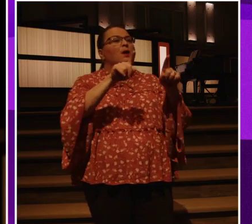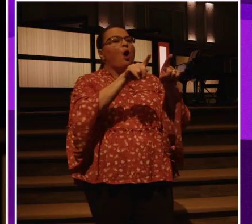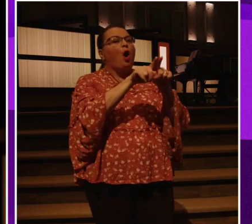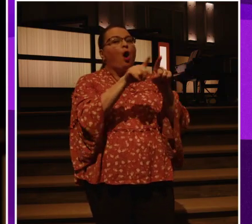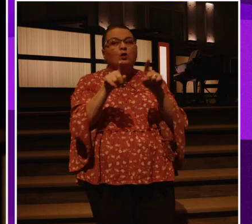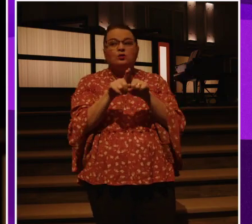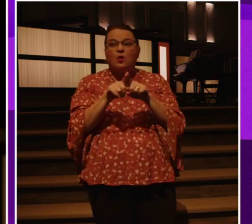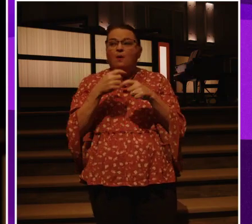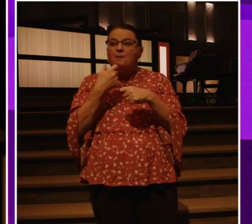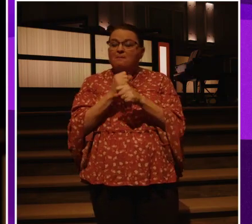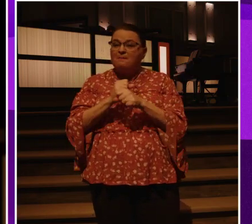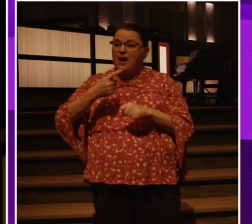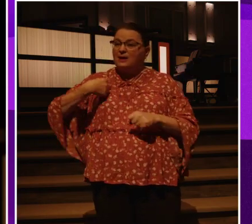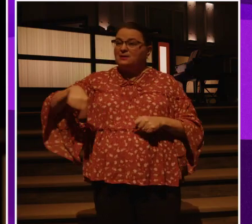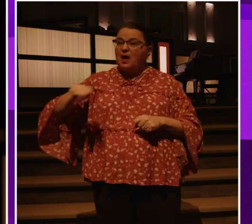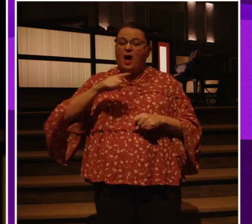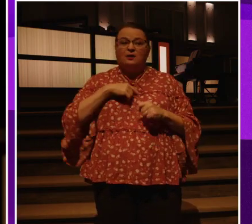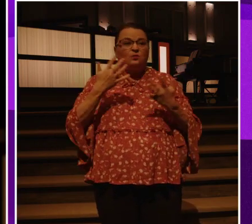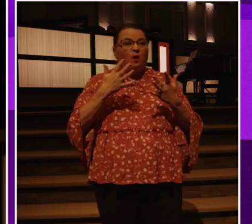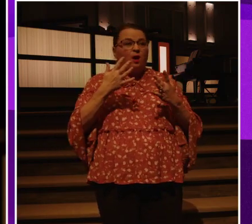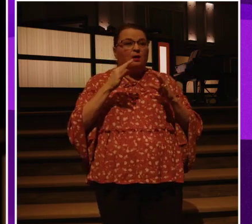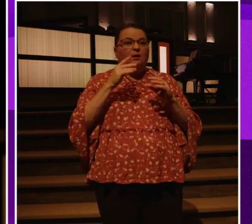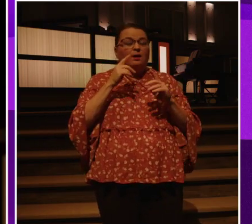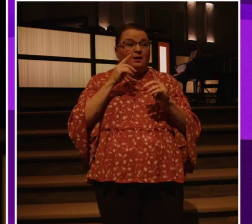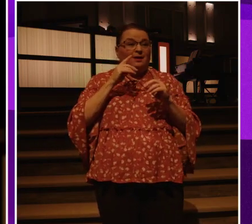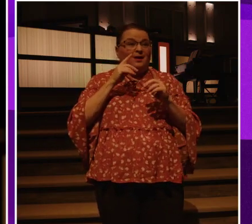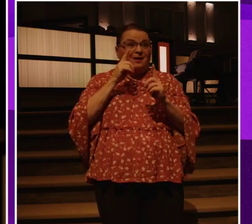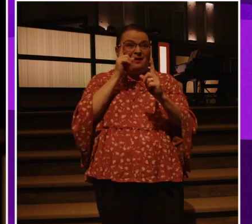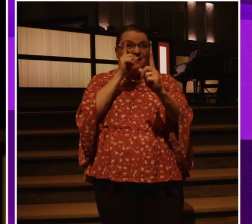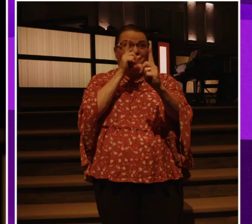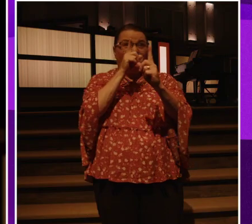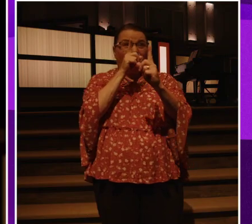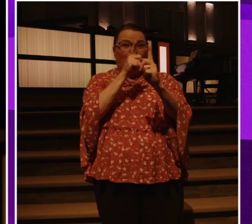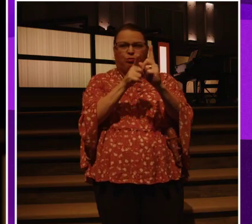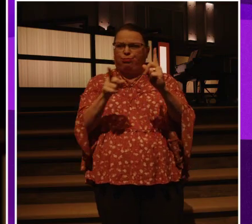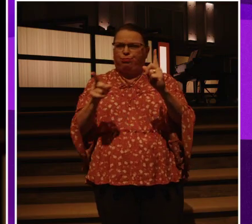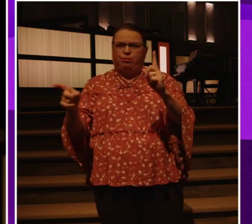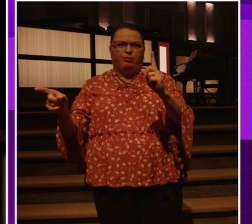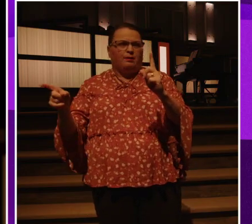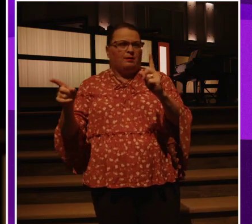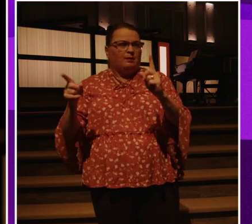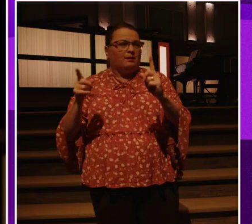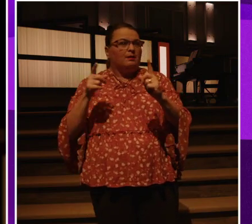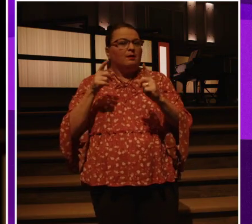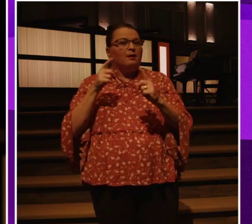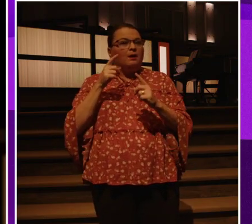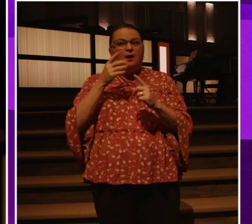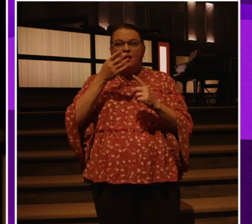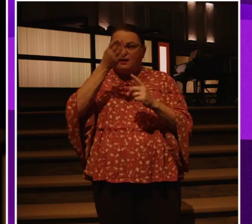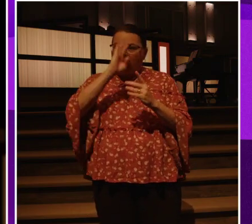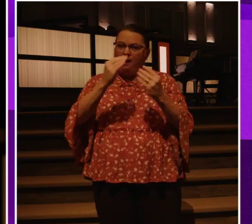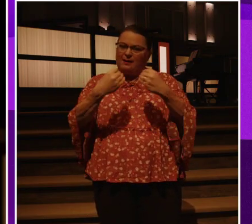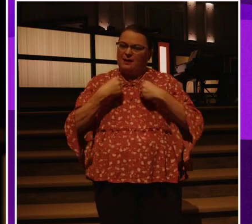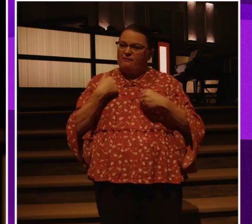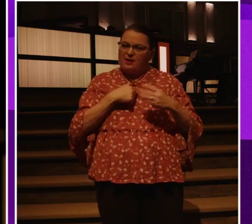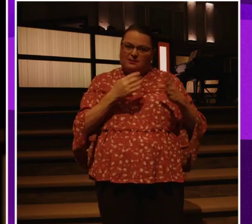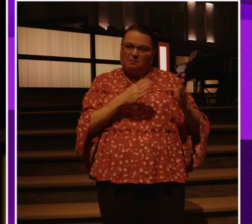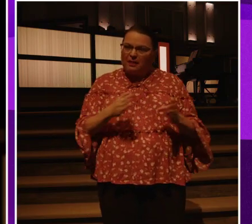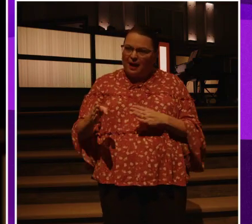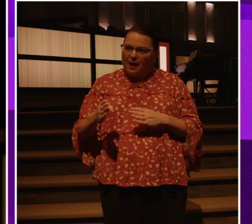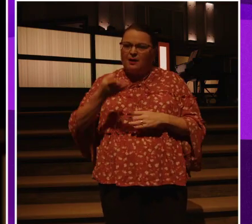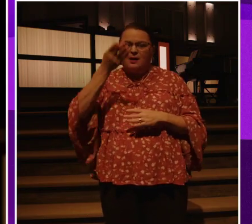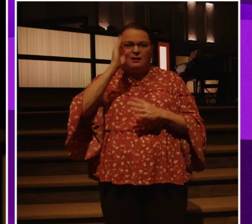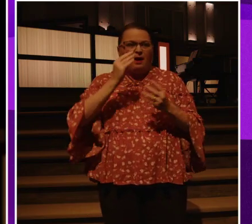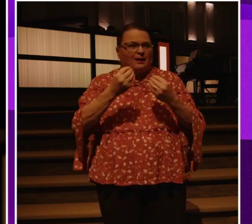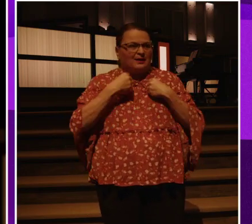us. You and I have a purpose. We have a plan that God gave to us. We have a potential that God invested